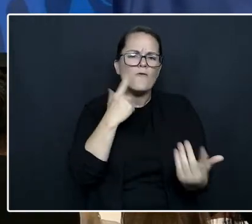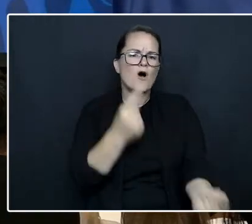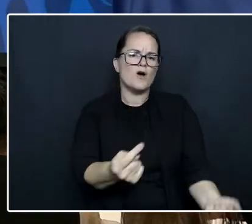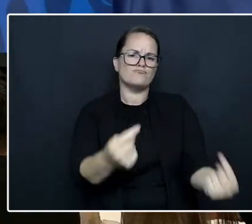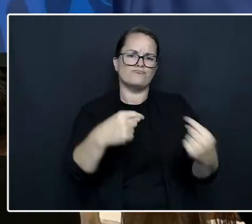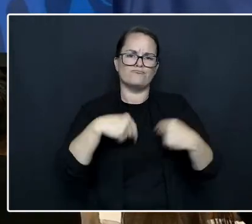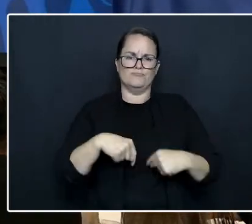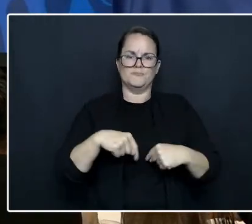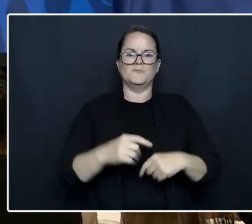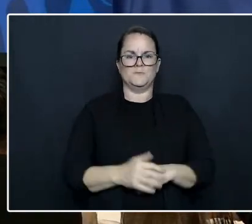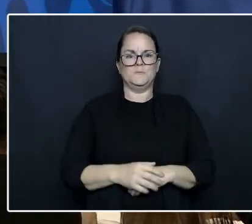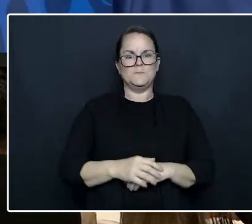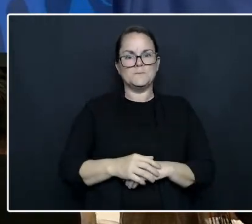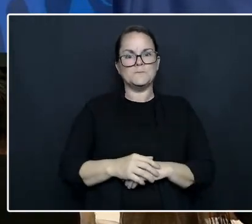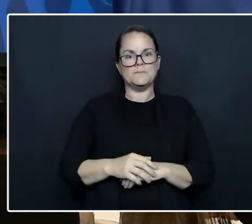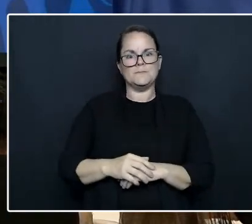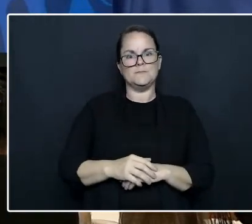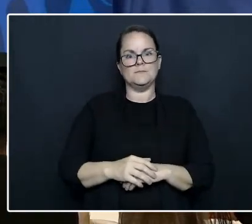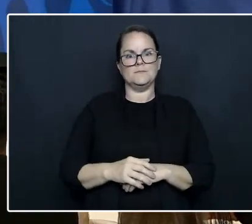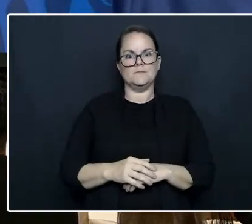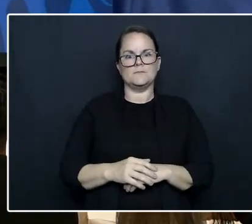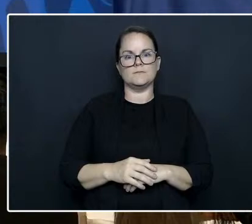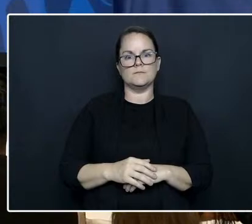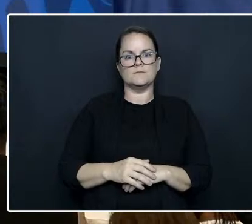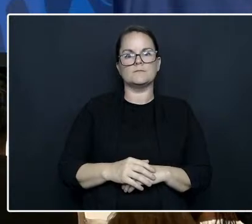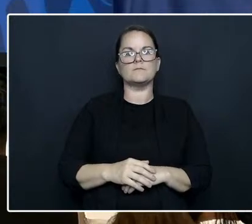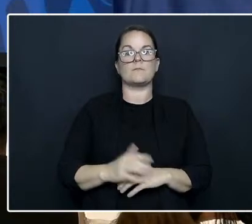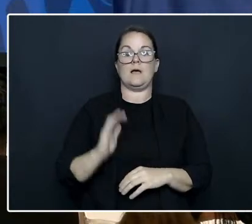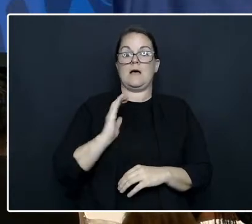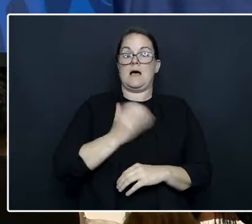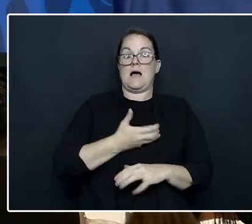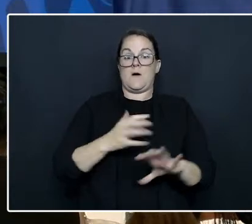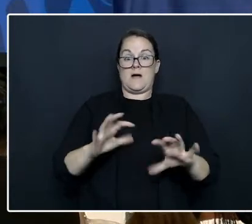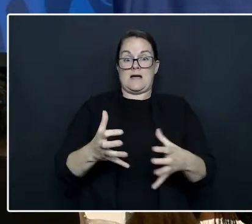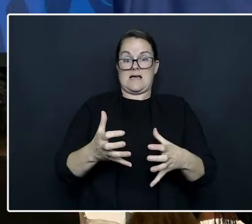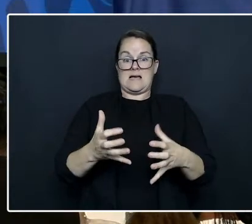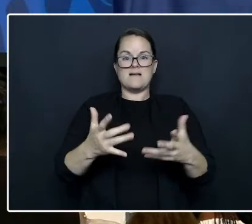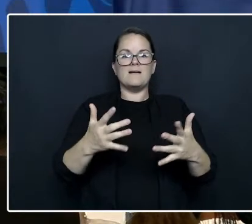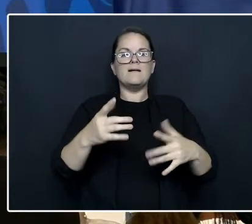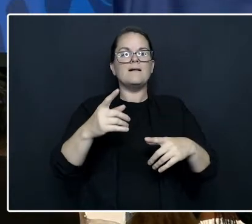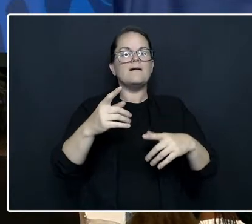We represent a diverse set of languages, religions, and cultures